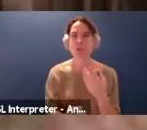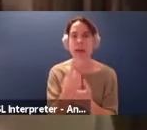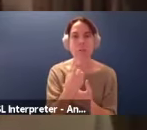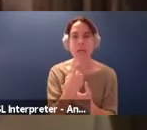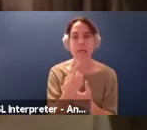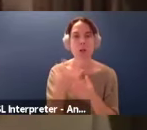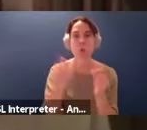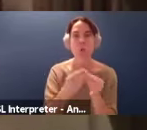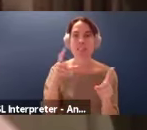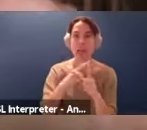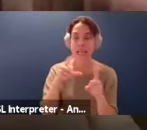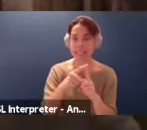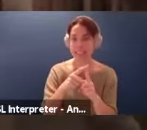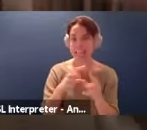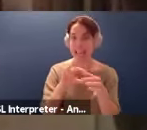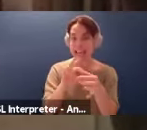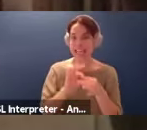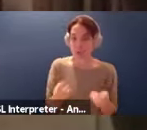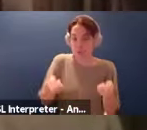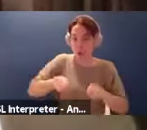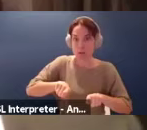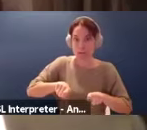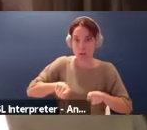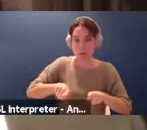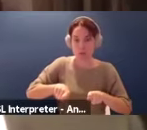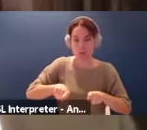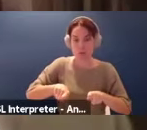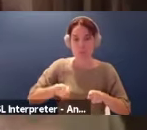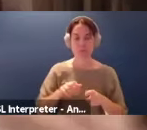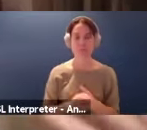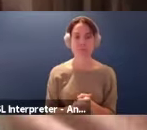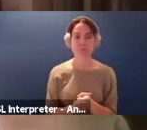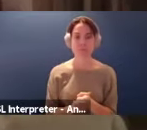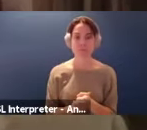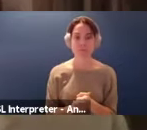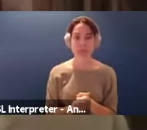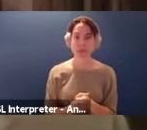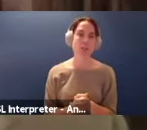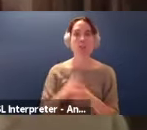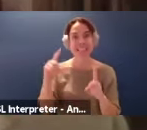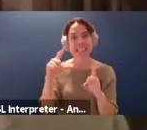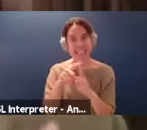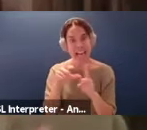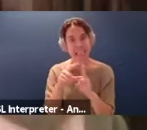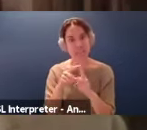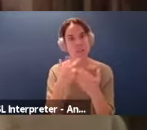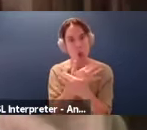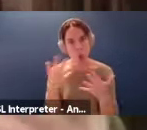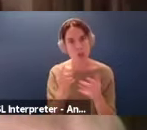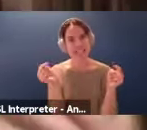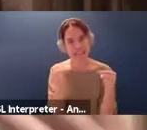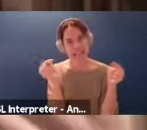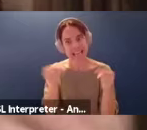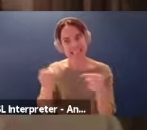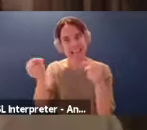lockdown it's it's a big uptick in uh in attacks on dalits so there was a debate about how